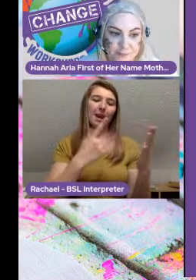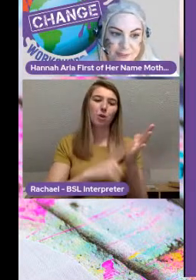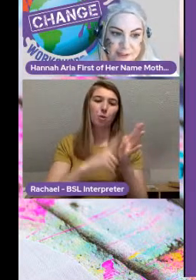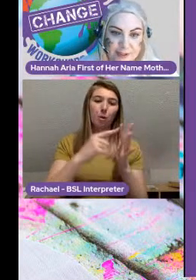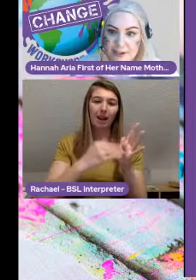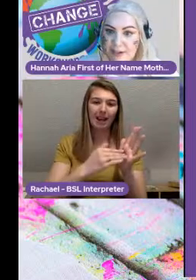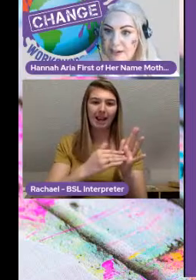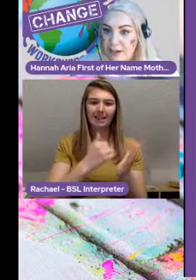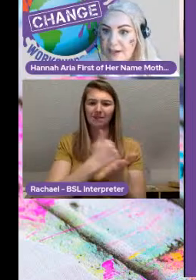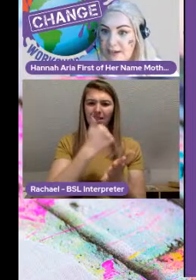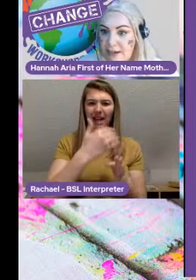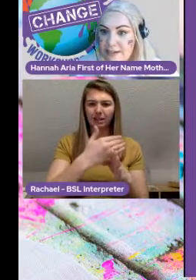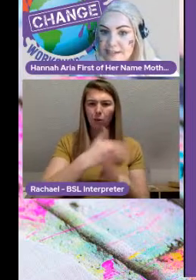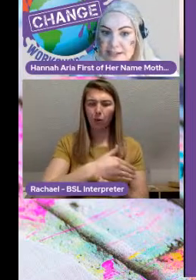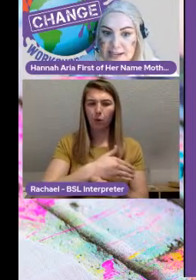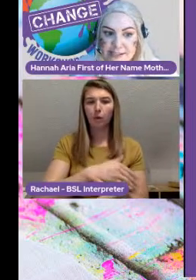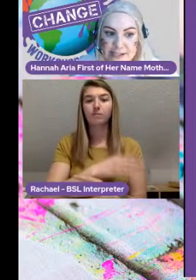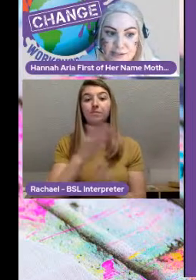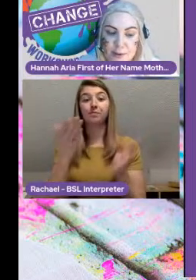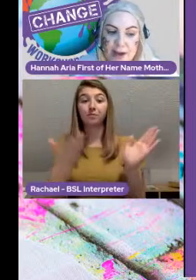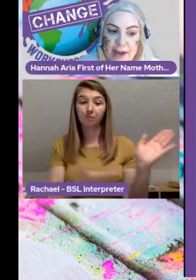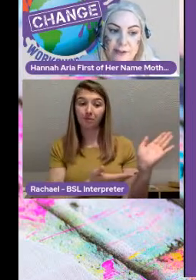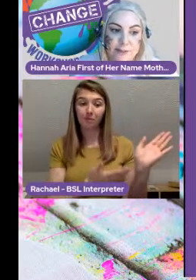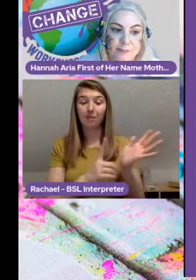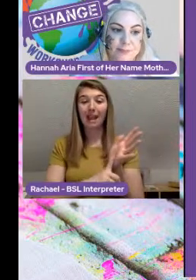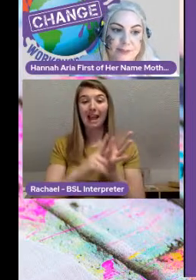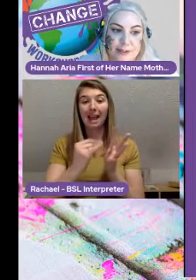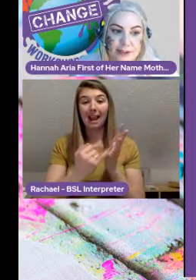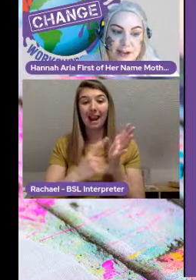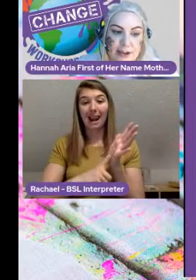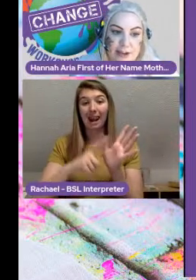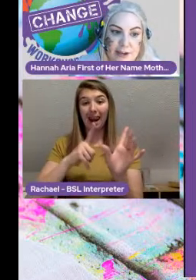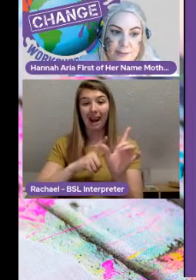effort. Here is Leslie's work.